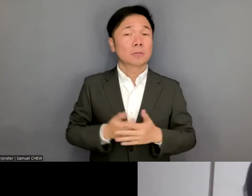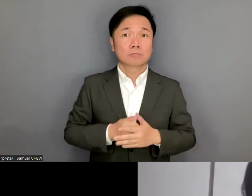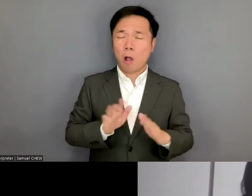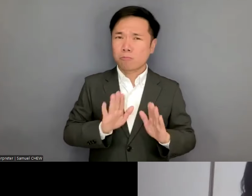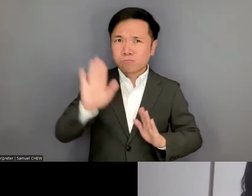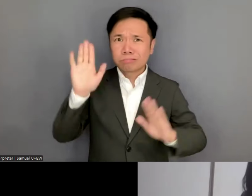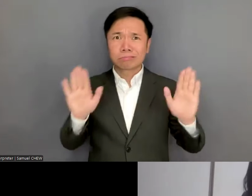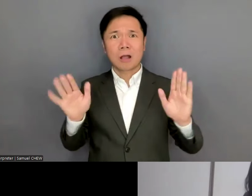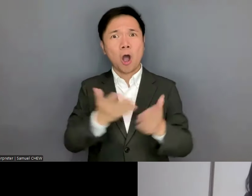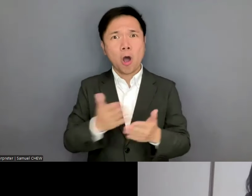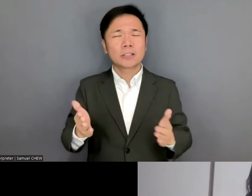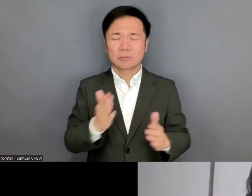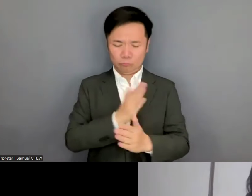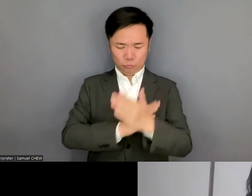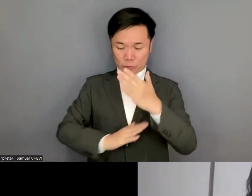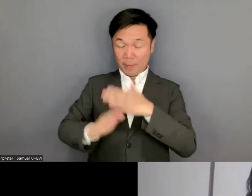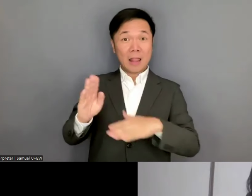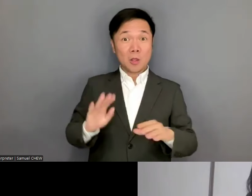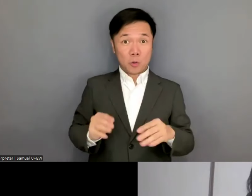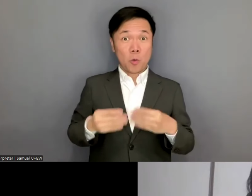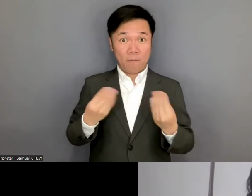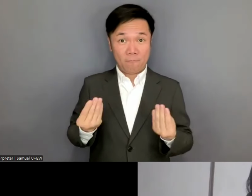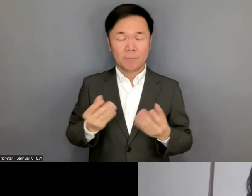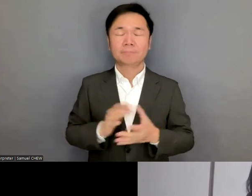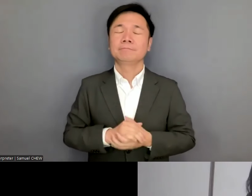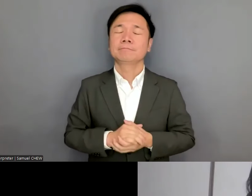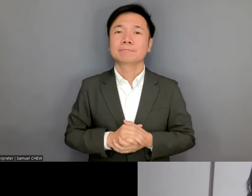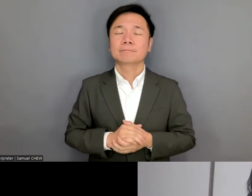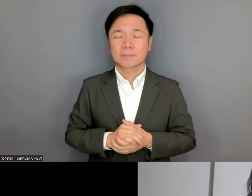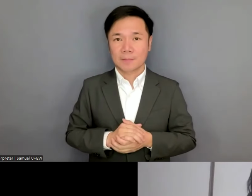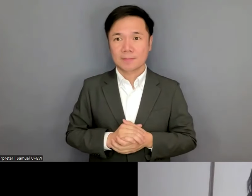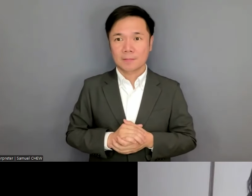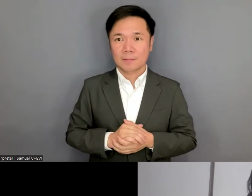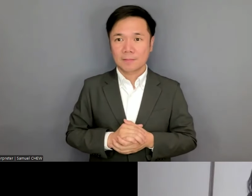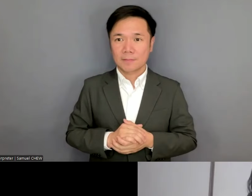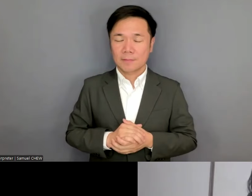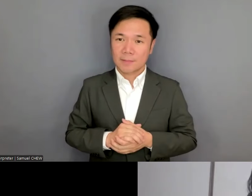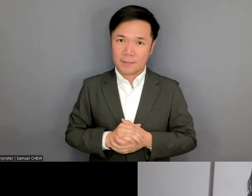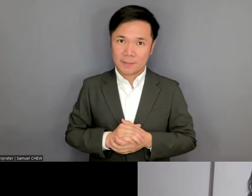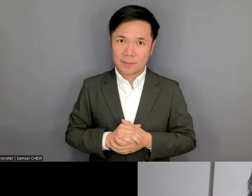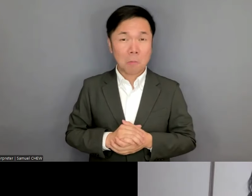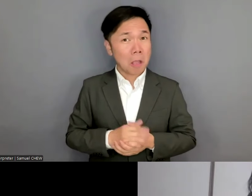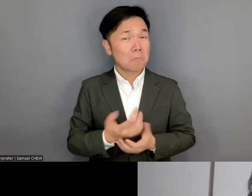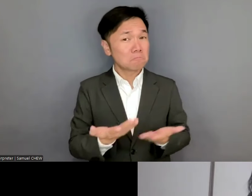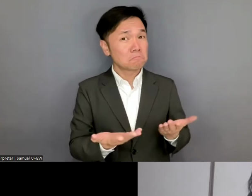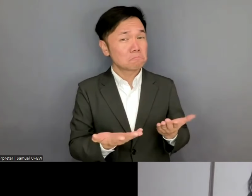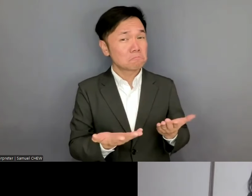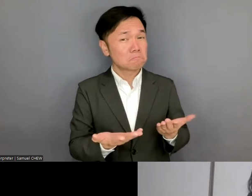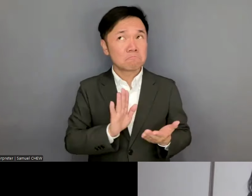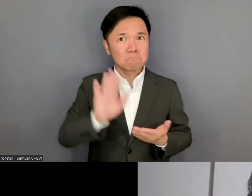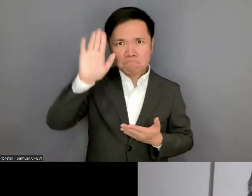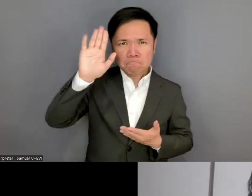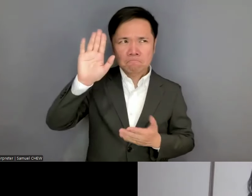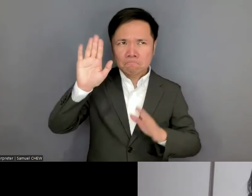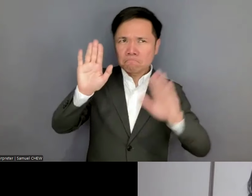estuvieron youth with y nosotros tuvimos disabilities, la oportunidad um, de we comentar had las an temáticas opportunity que to nos venían en ese discuss